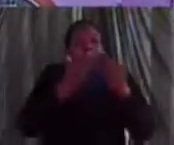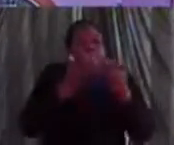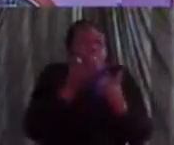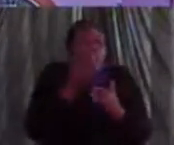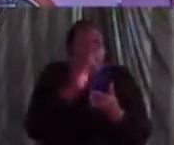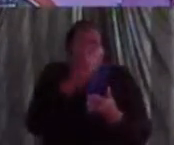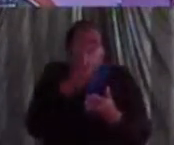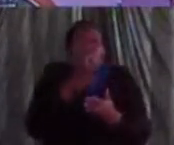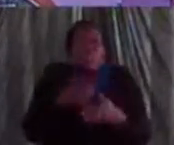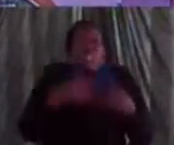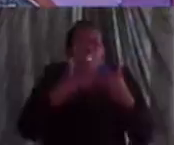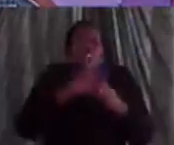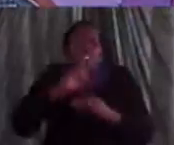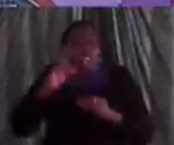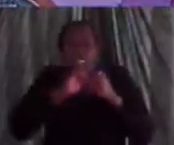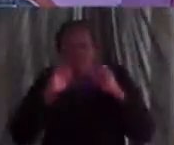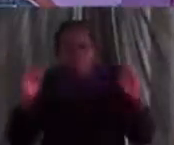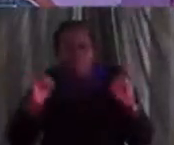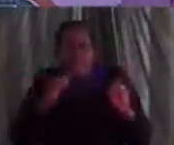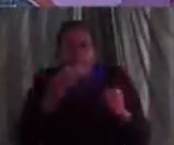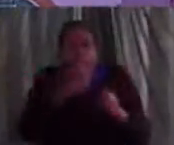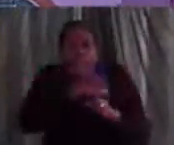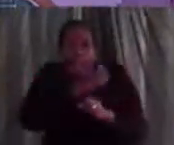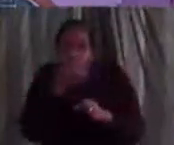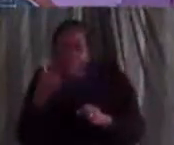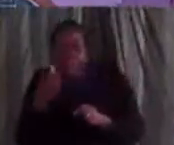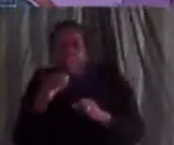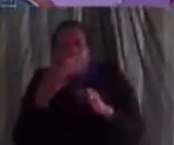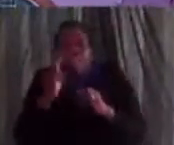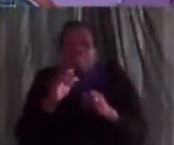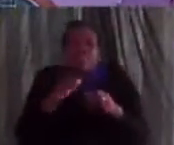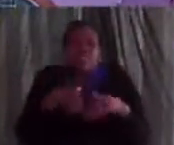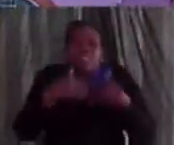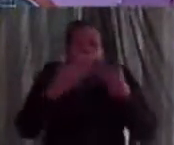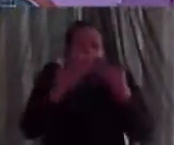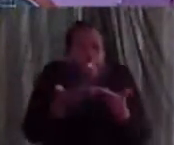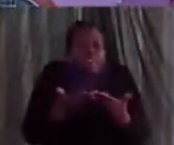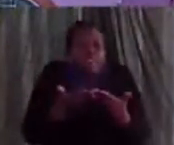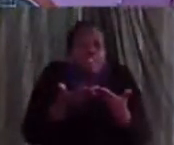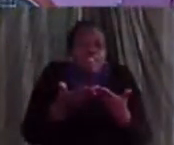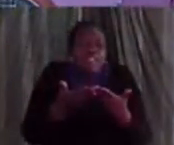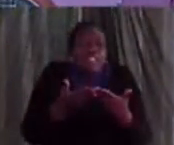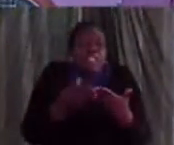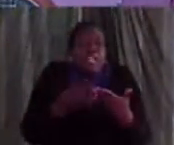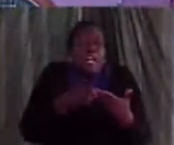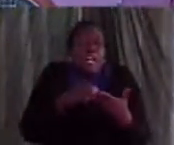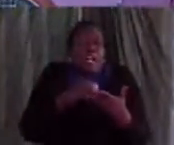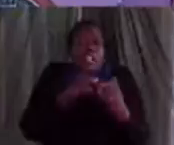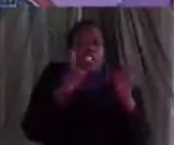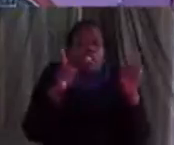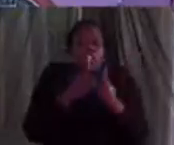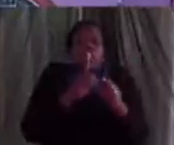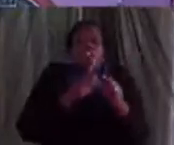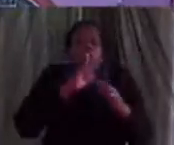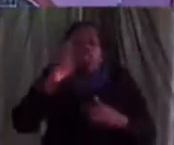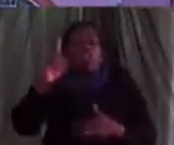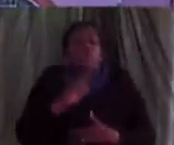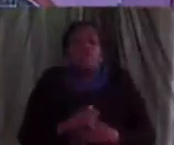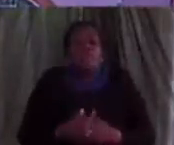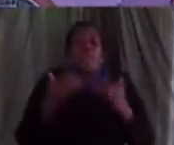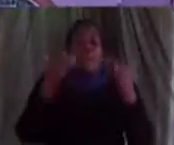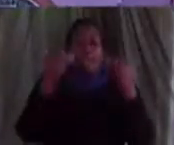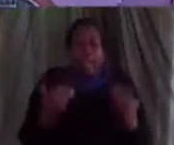orders, and this other set which would occur if you issued the interim orders.